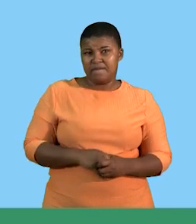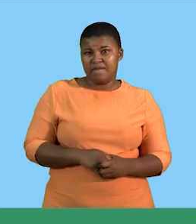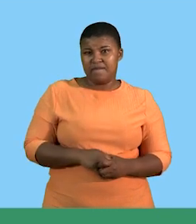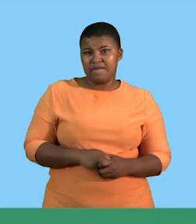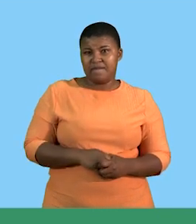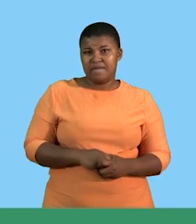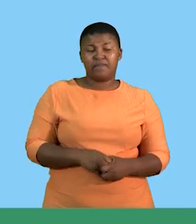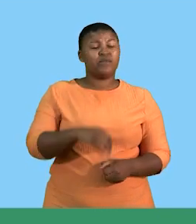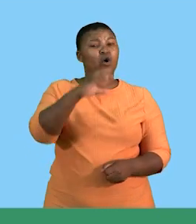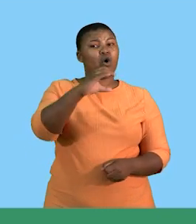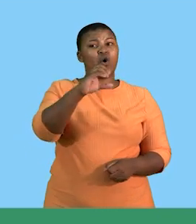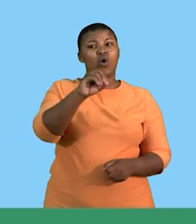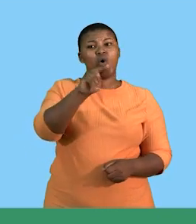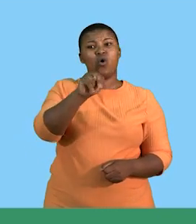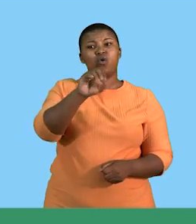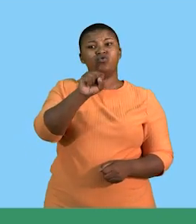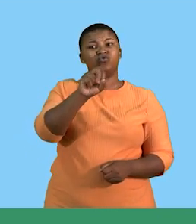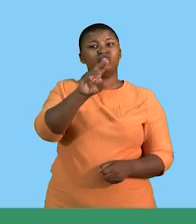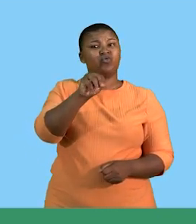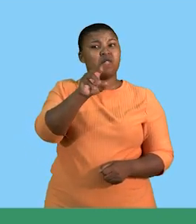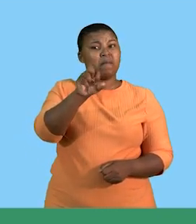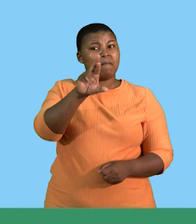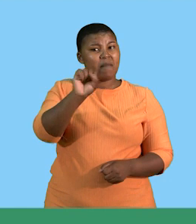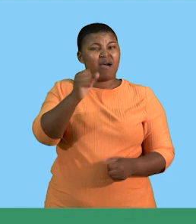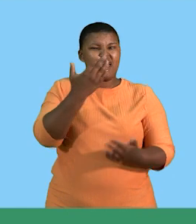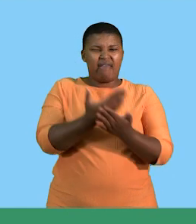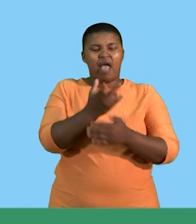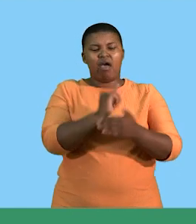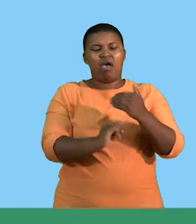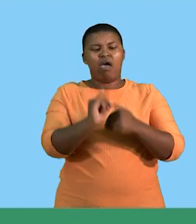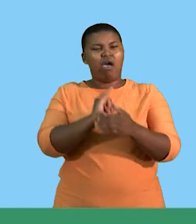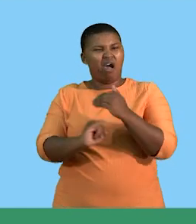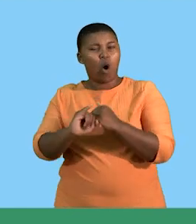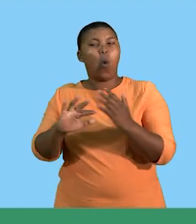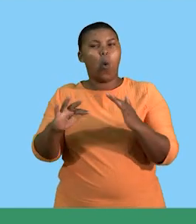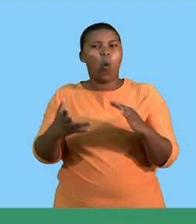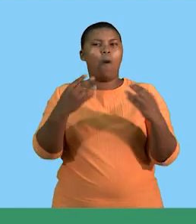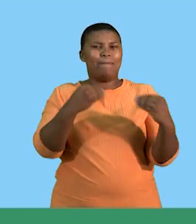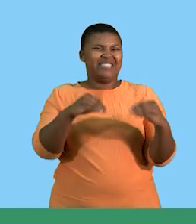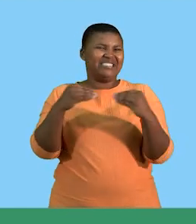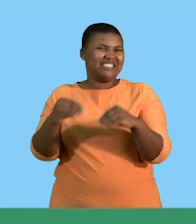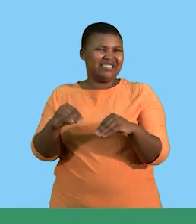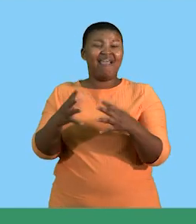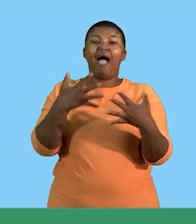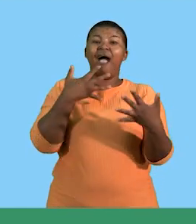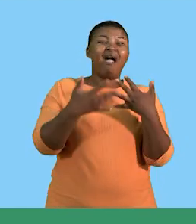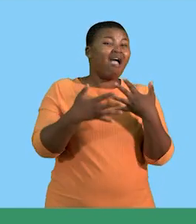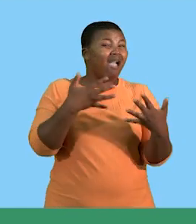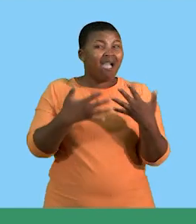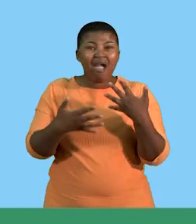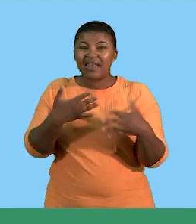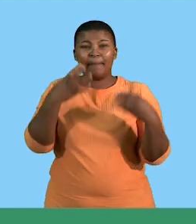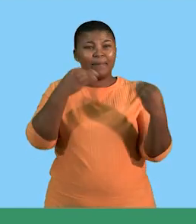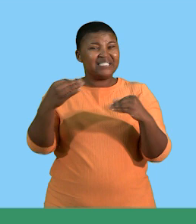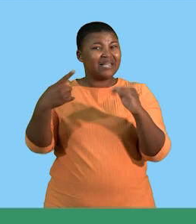that consumers can either be individuals or it can be other businesses. Any